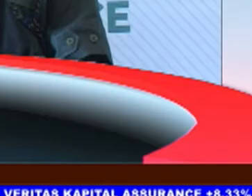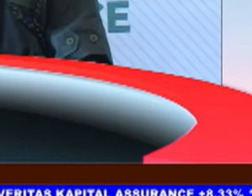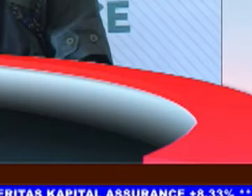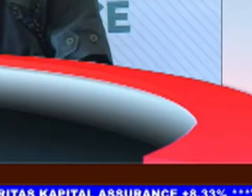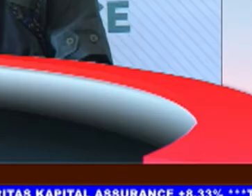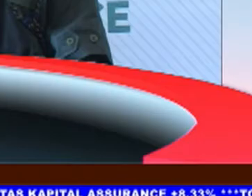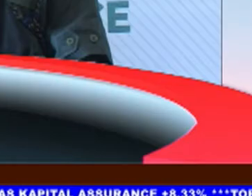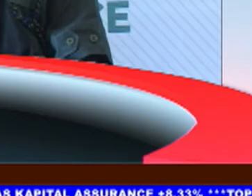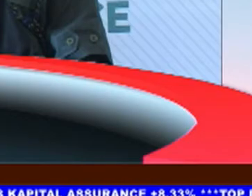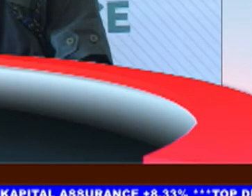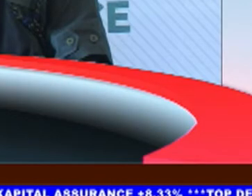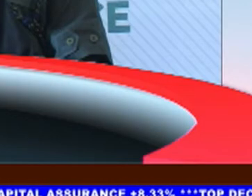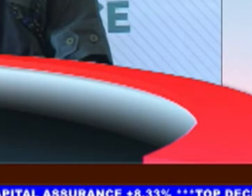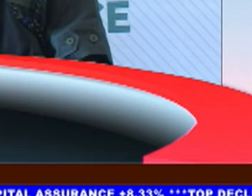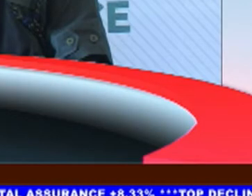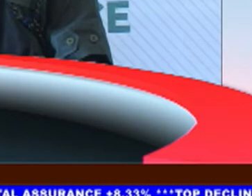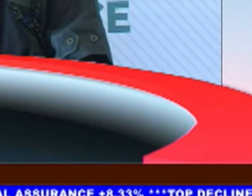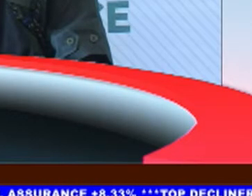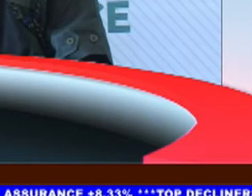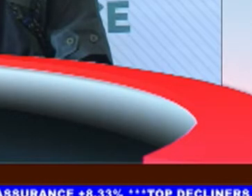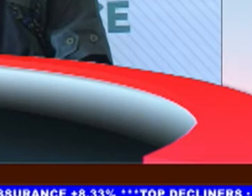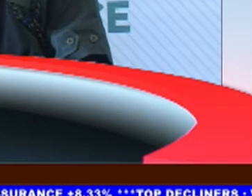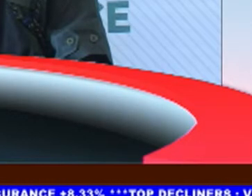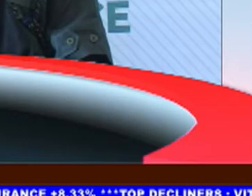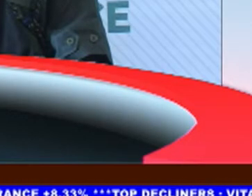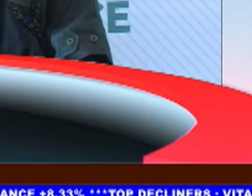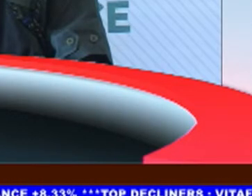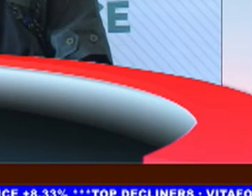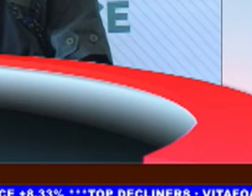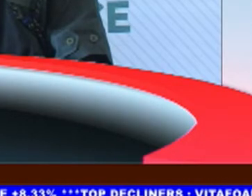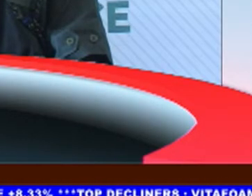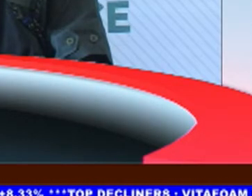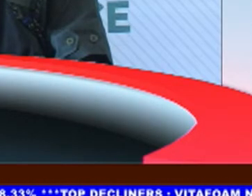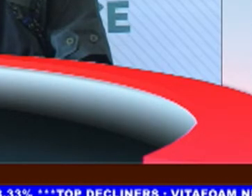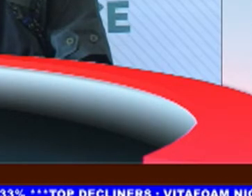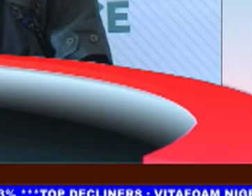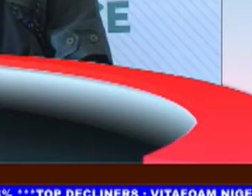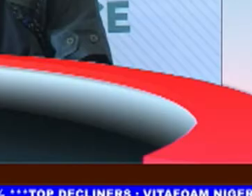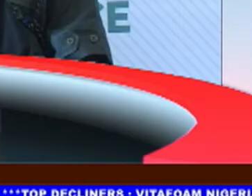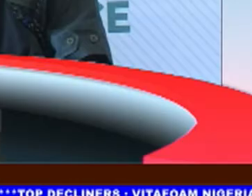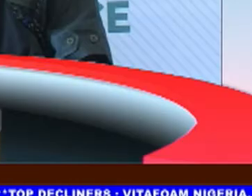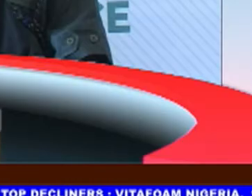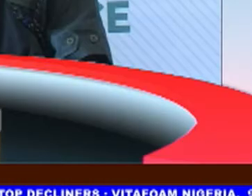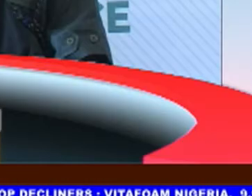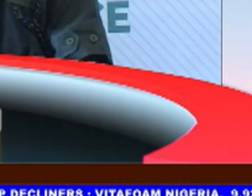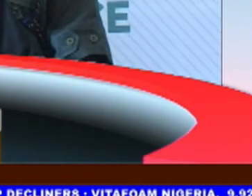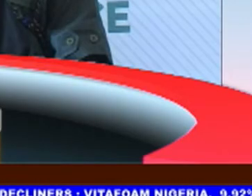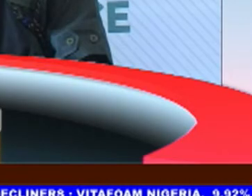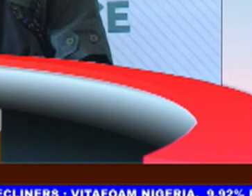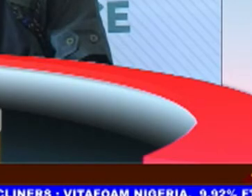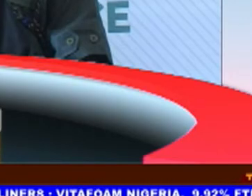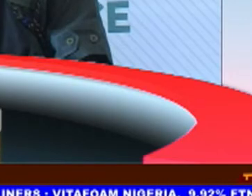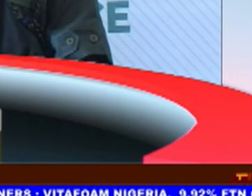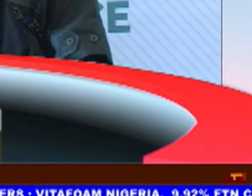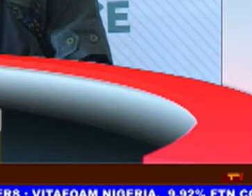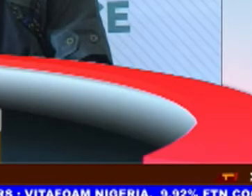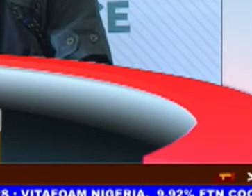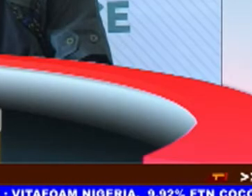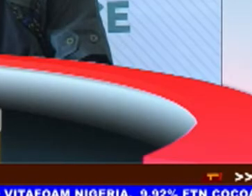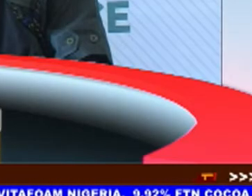myriad of challenges in the social and economic sectors confronting the nation. Vice President Kashim Shettima gave the assurance at a